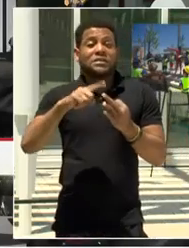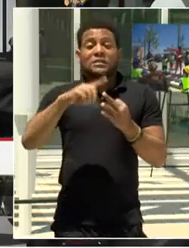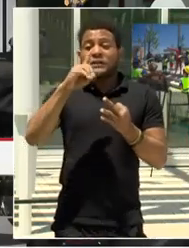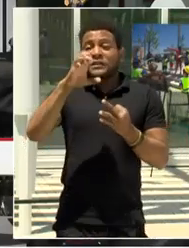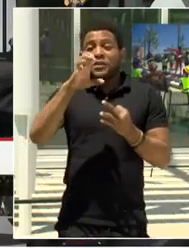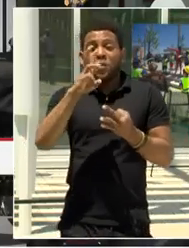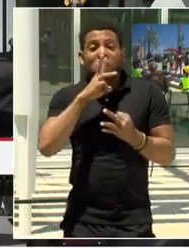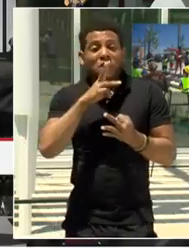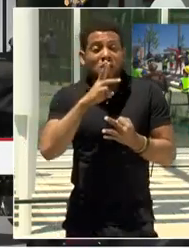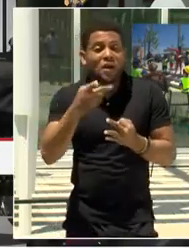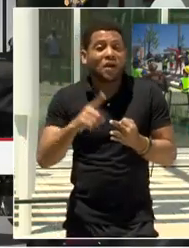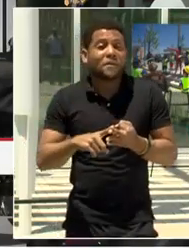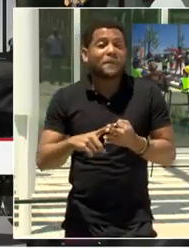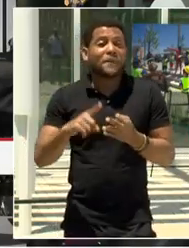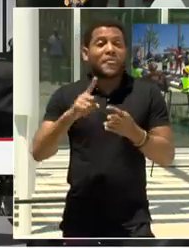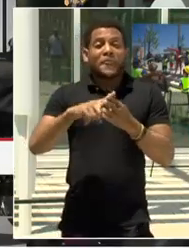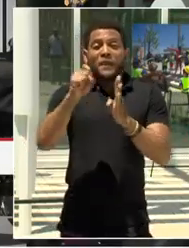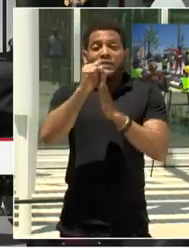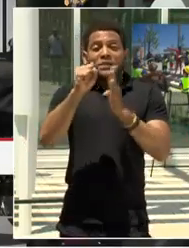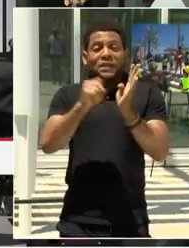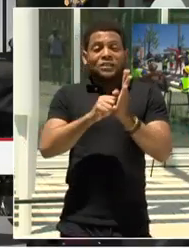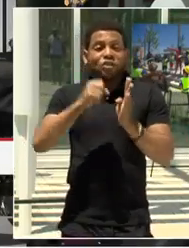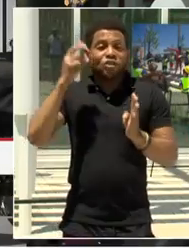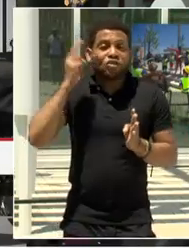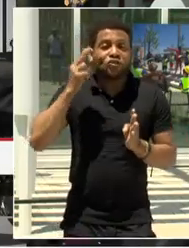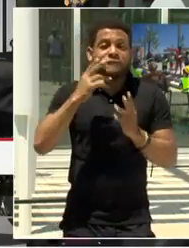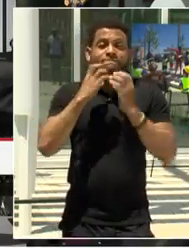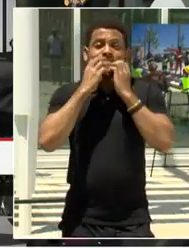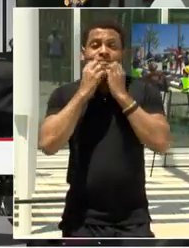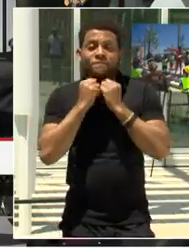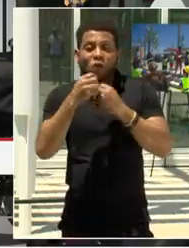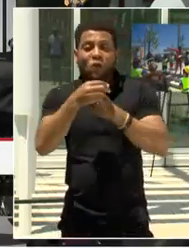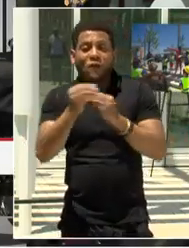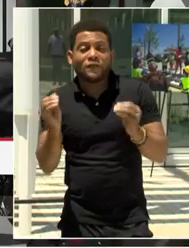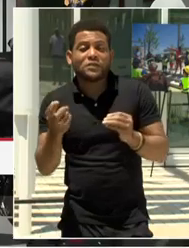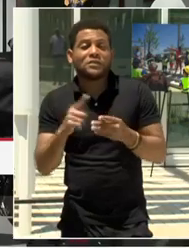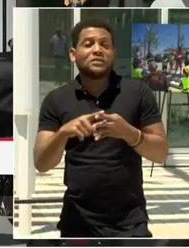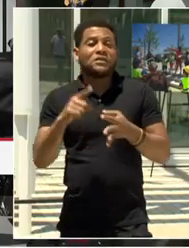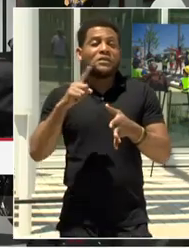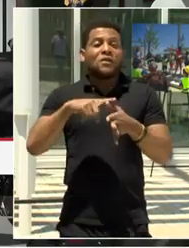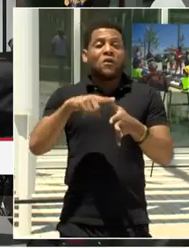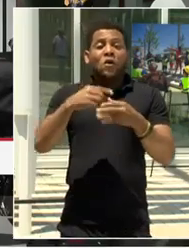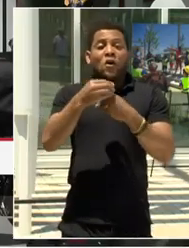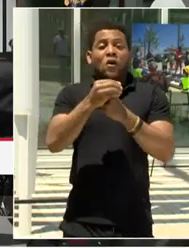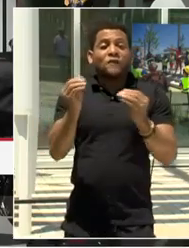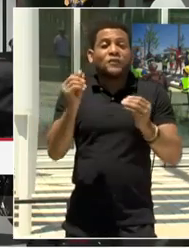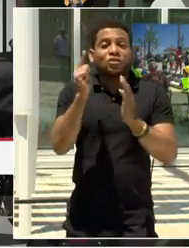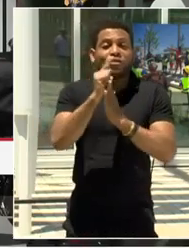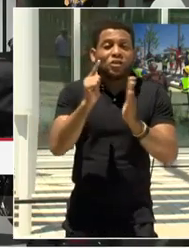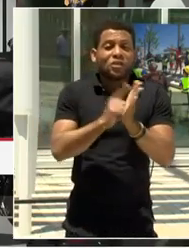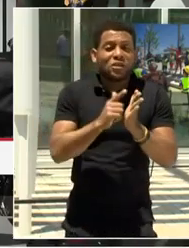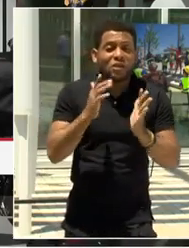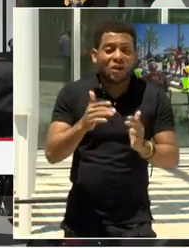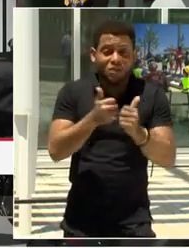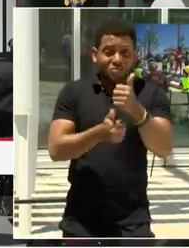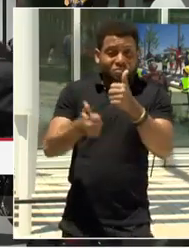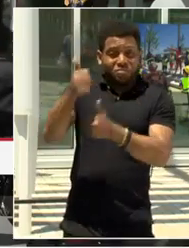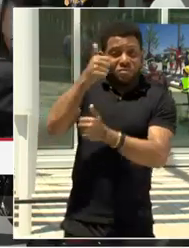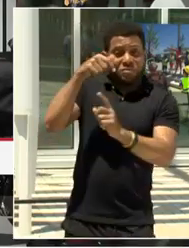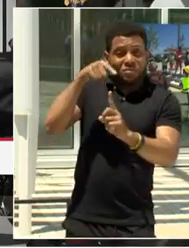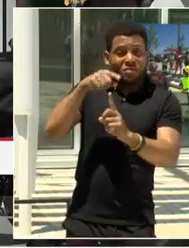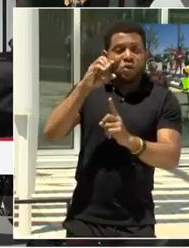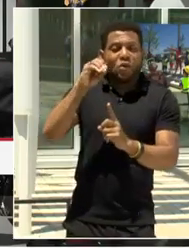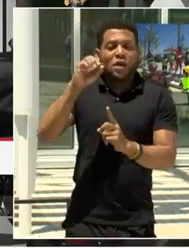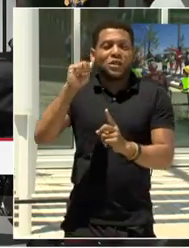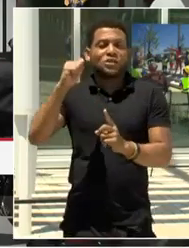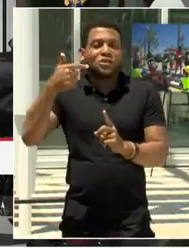Calcutt from the State Historic Preservation Office, Caroline Van Zyl from the Office of the Attorney General, Director Anita Kozart from the